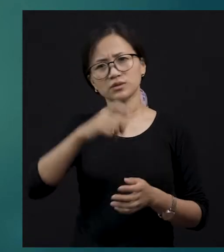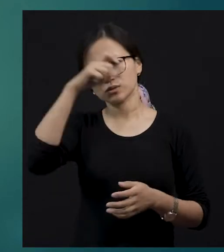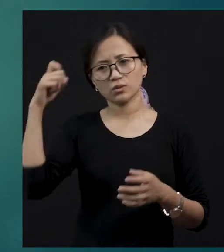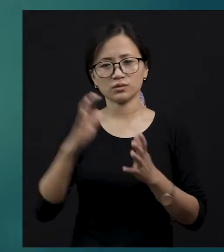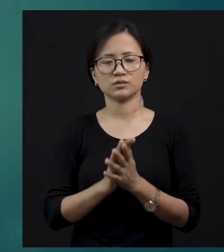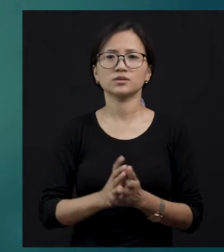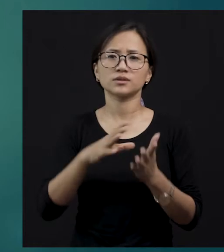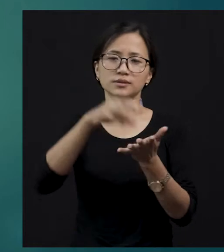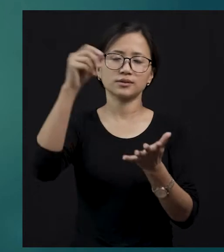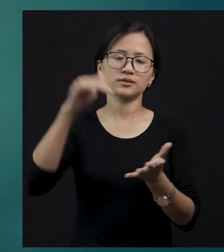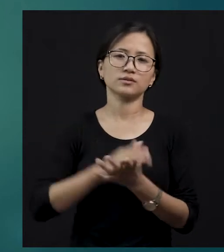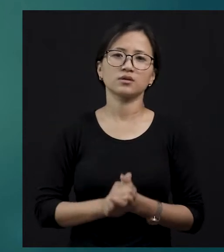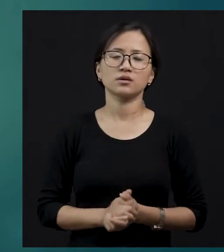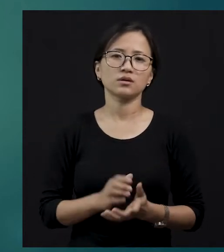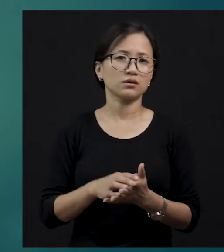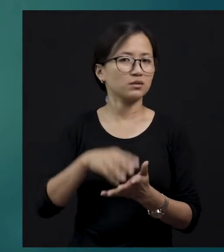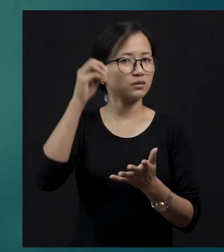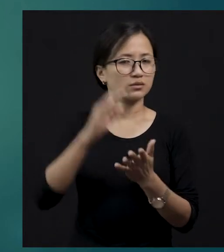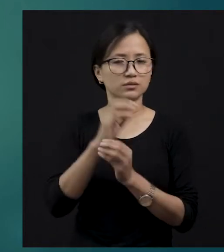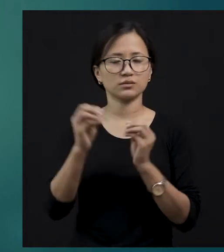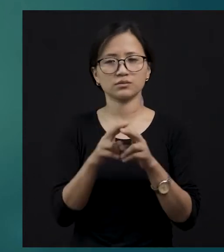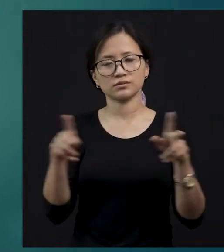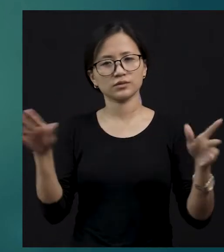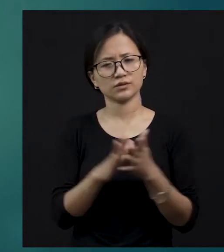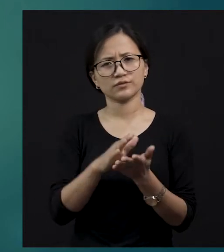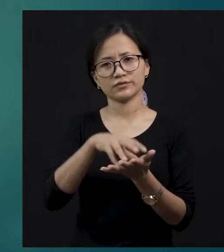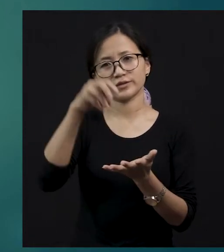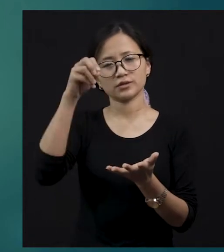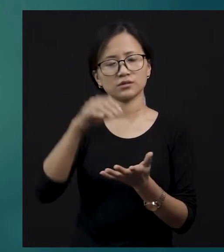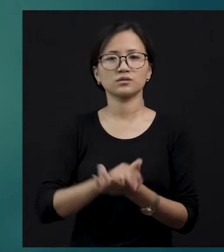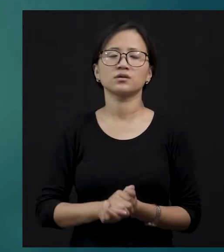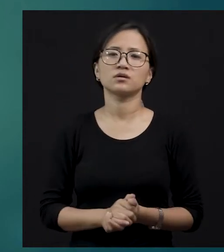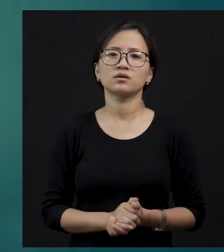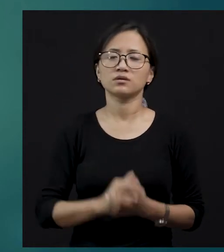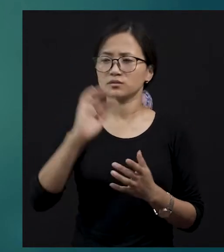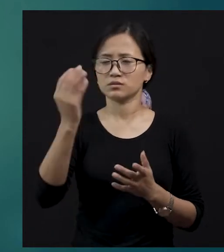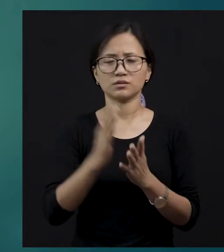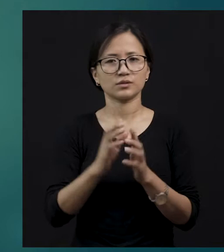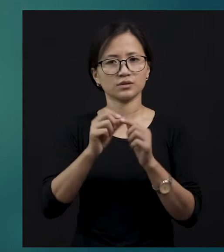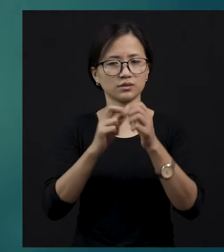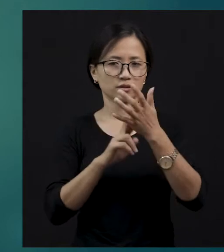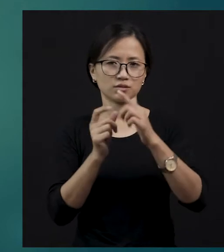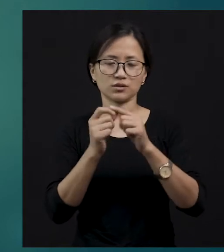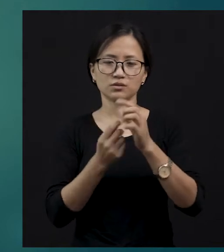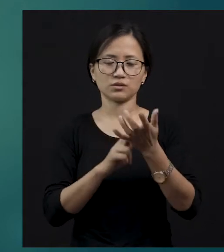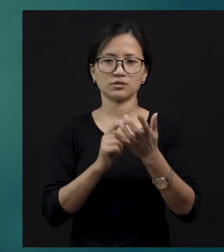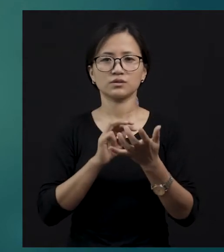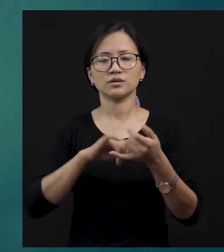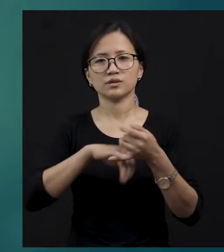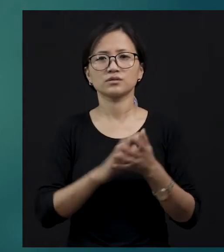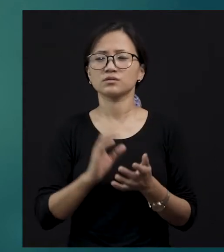in the desert. We have also learned about the different kinds of desert. Some will be only sand dunes. We will also find